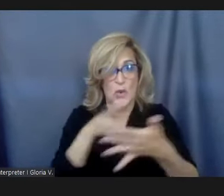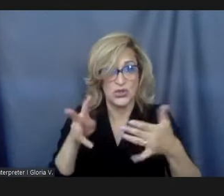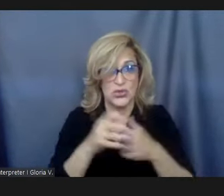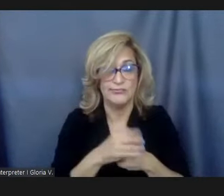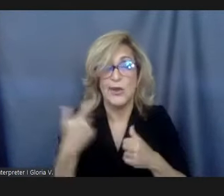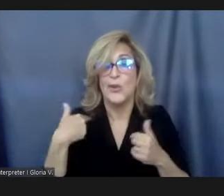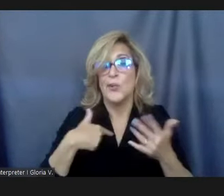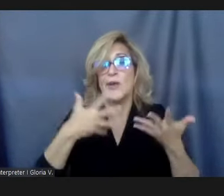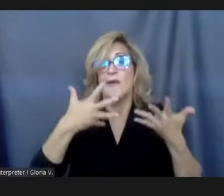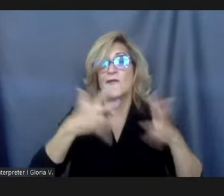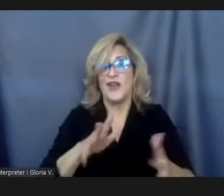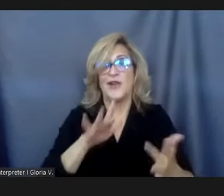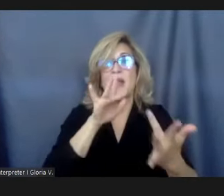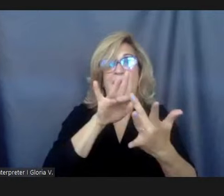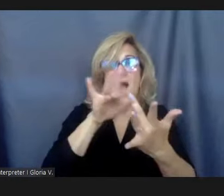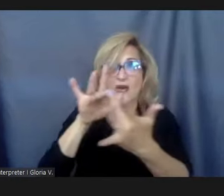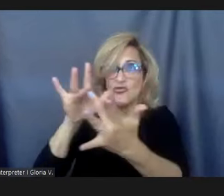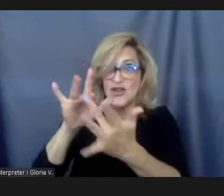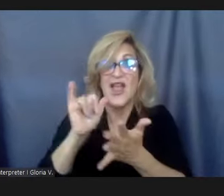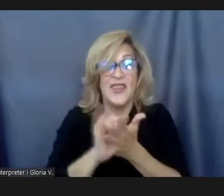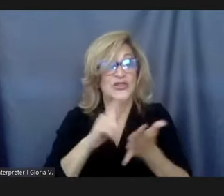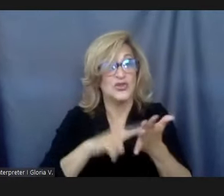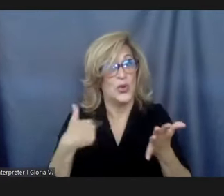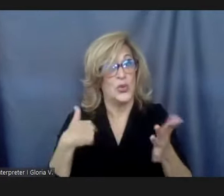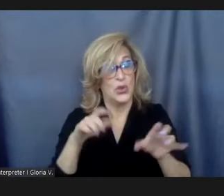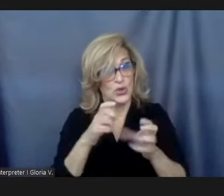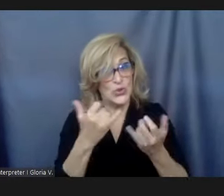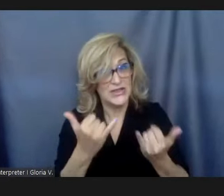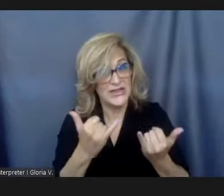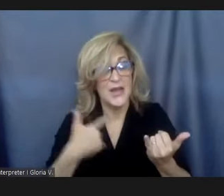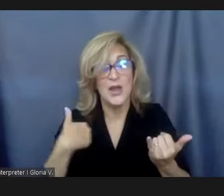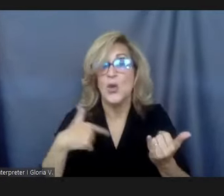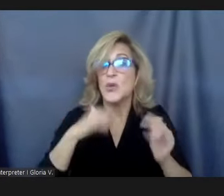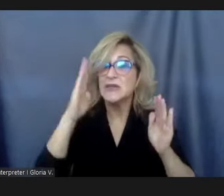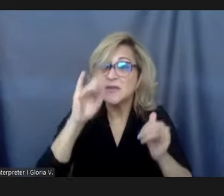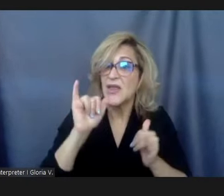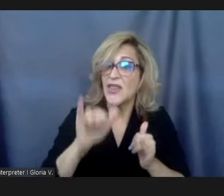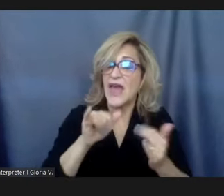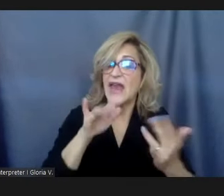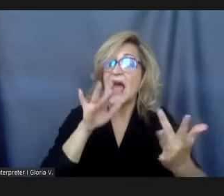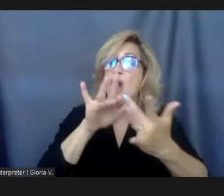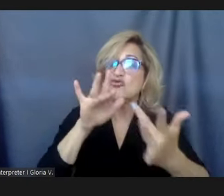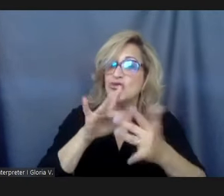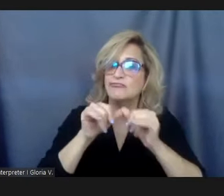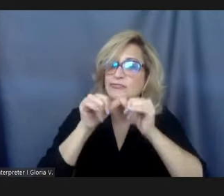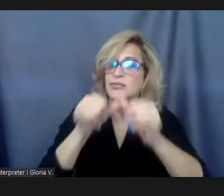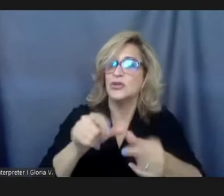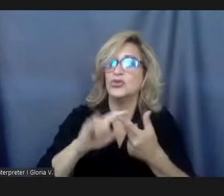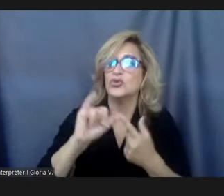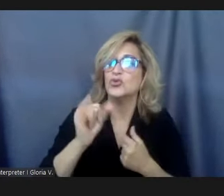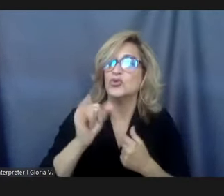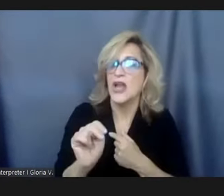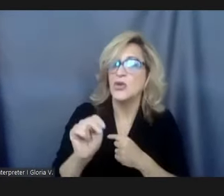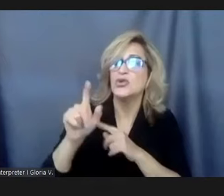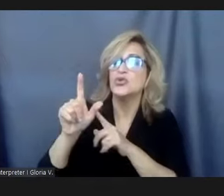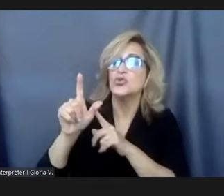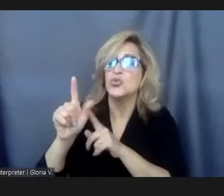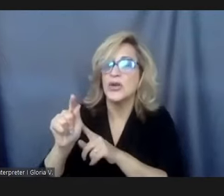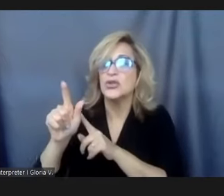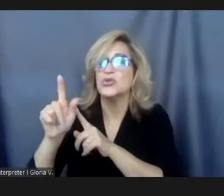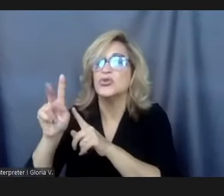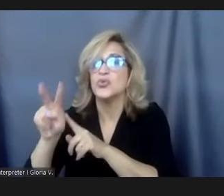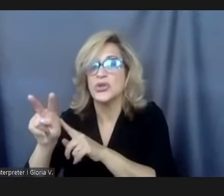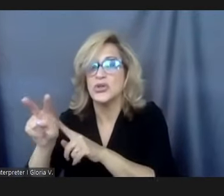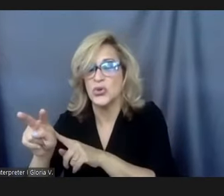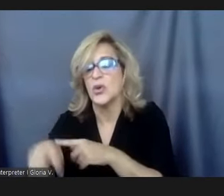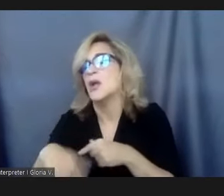our outreach. That's what we're doing here today. And we anticipate that this outreach will continue through January of 2022, as we also prepare